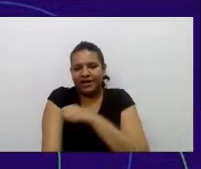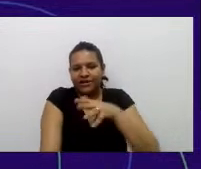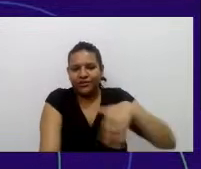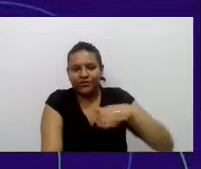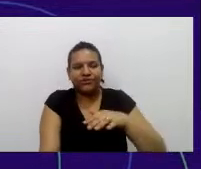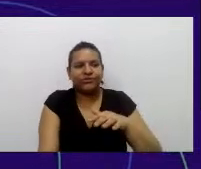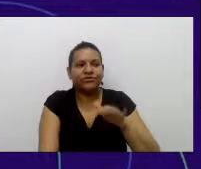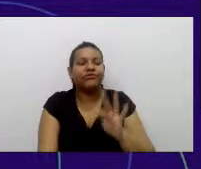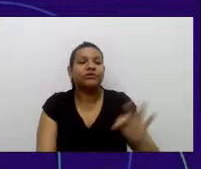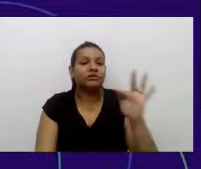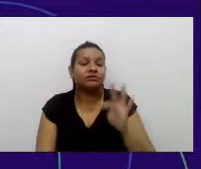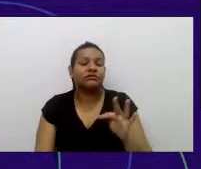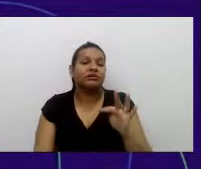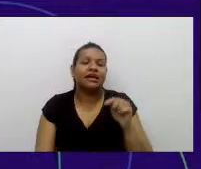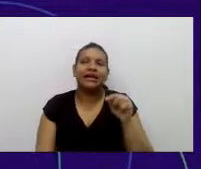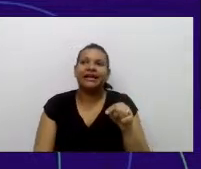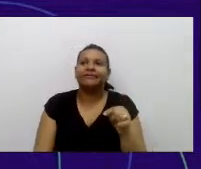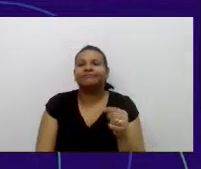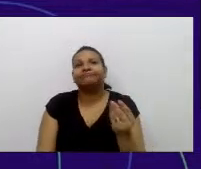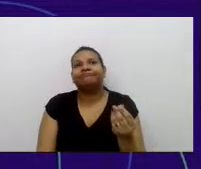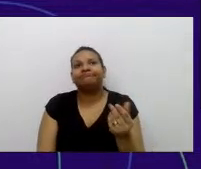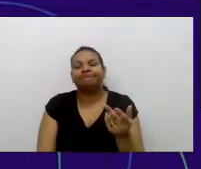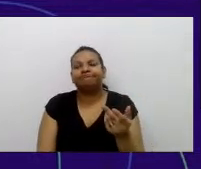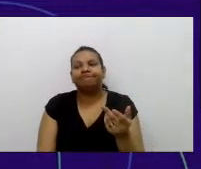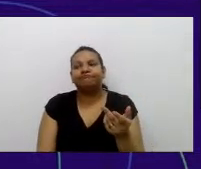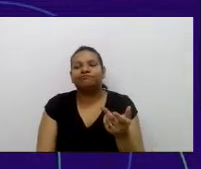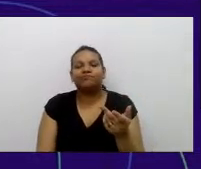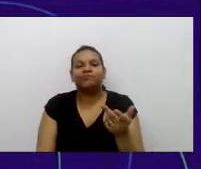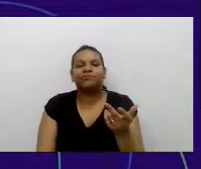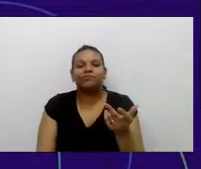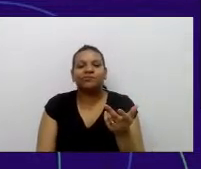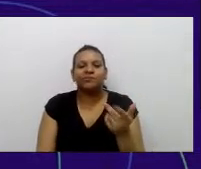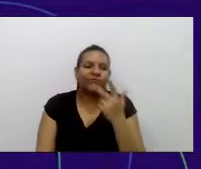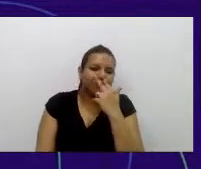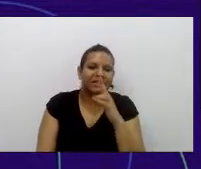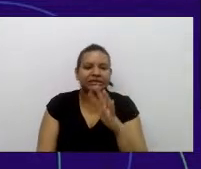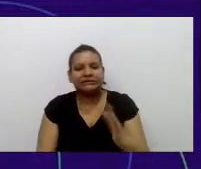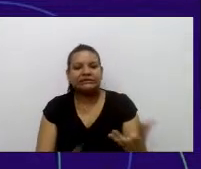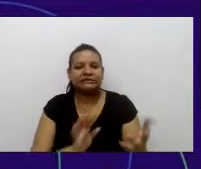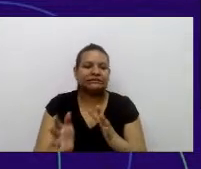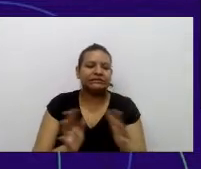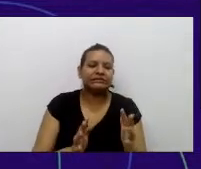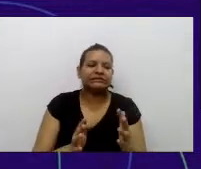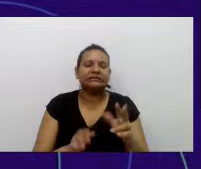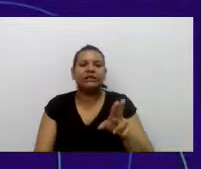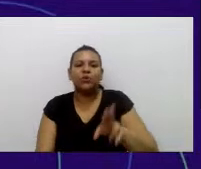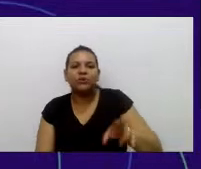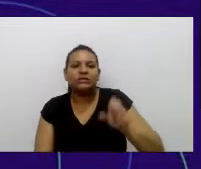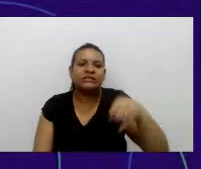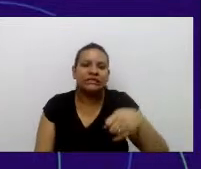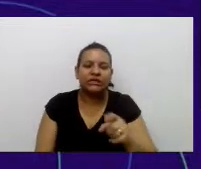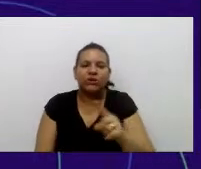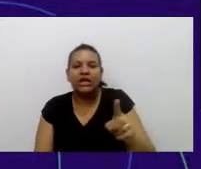tell me that they were using it. Right. Hey, you can use it. There are things that you can do in class.